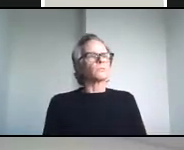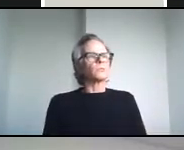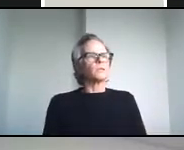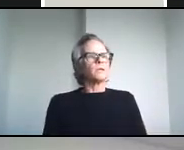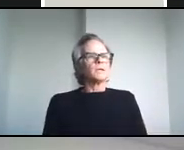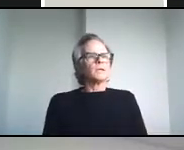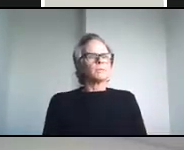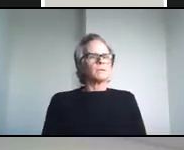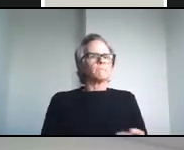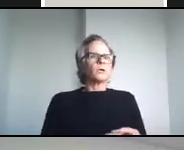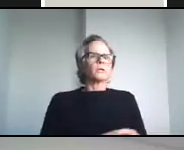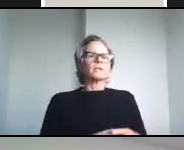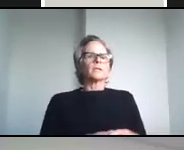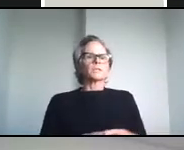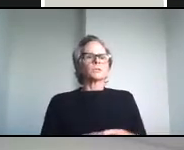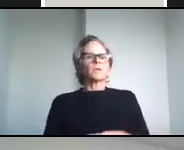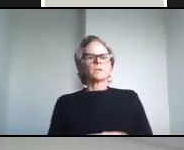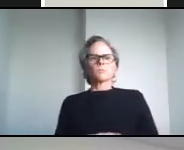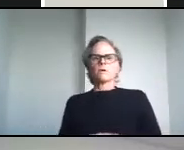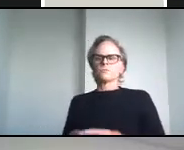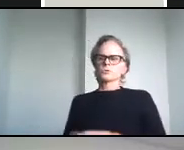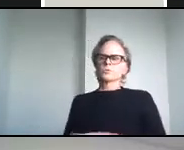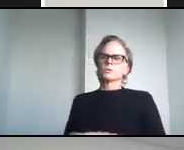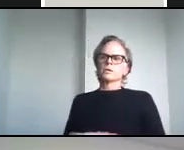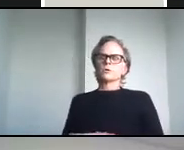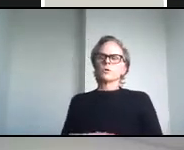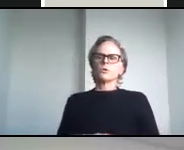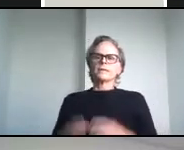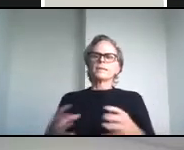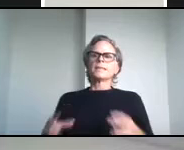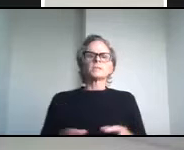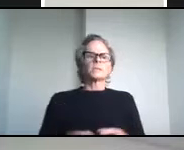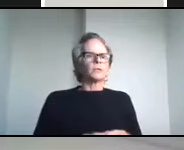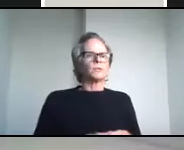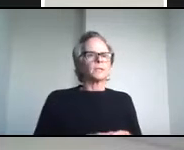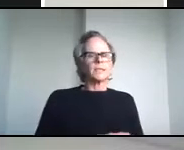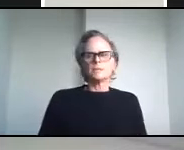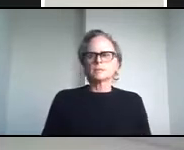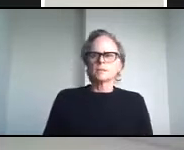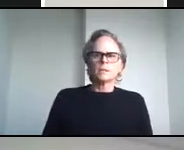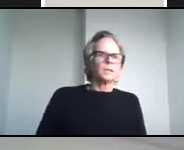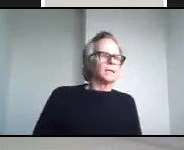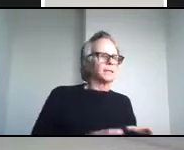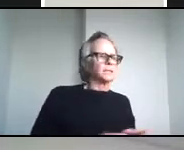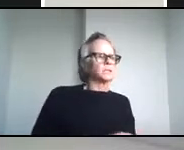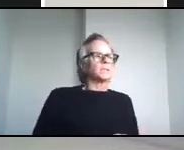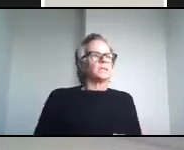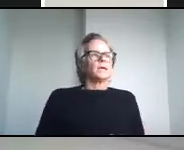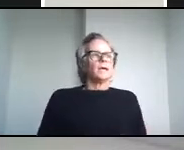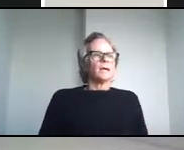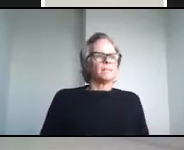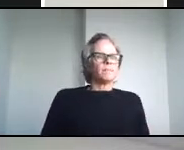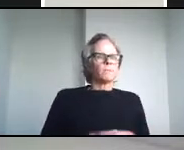move through it. But importantly, it's situated as well for story time to hold at least 100 kids, at